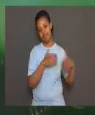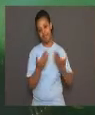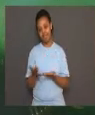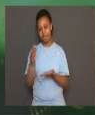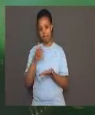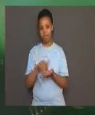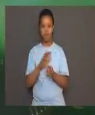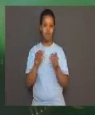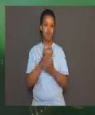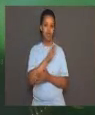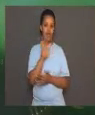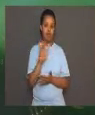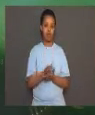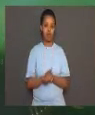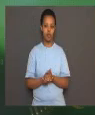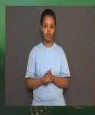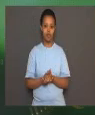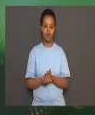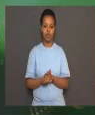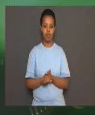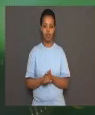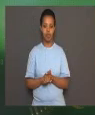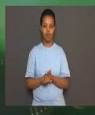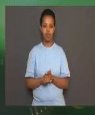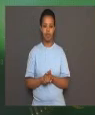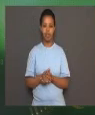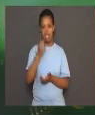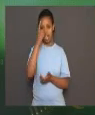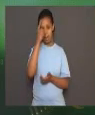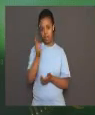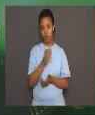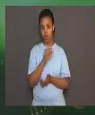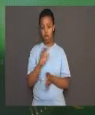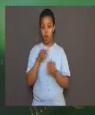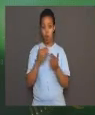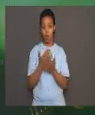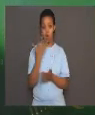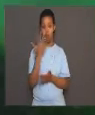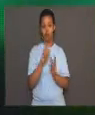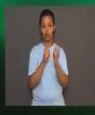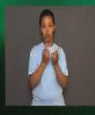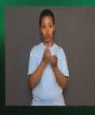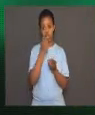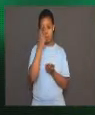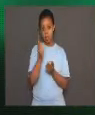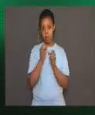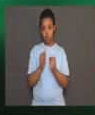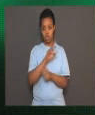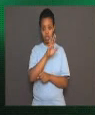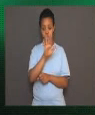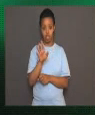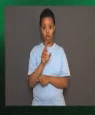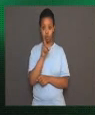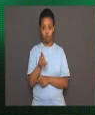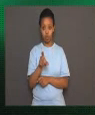Welcome back, everyone. Were you able to remember all 5 groups? If you